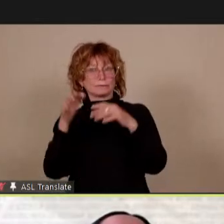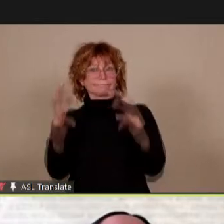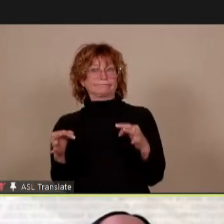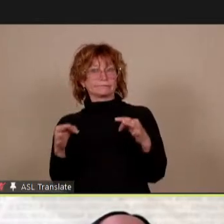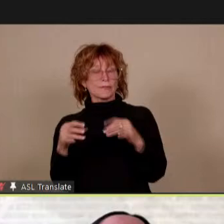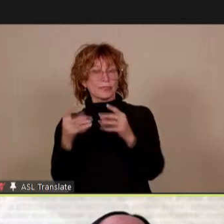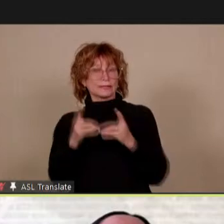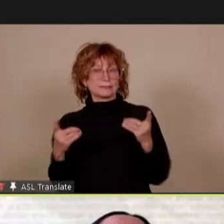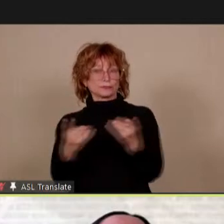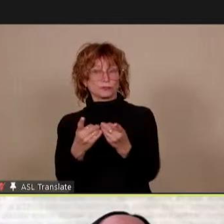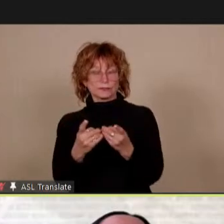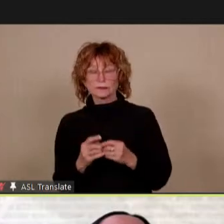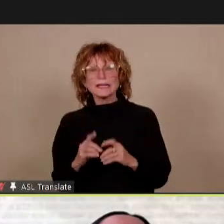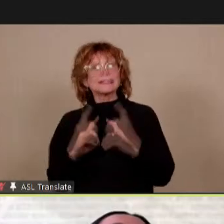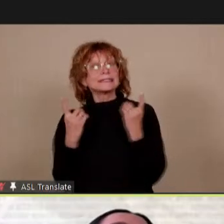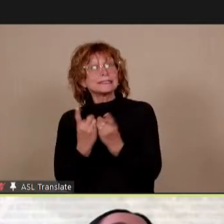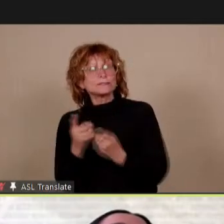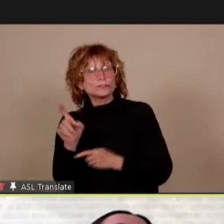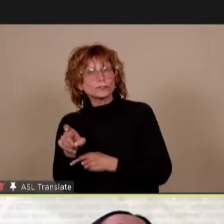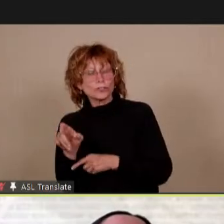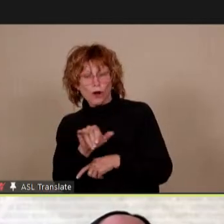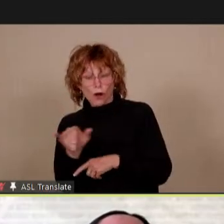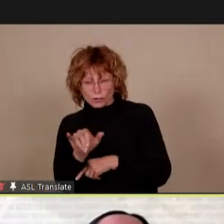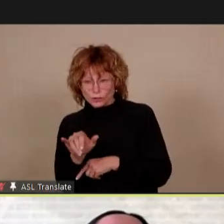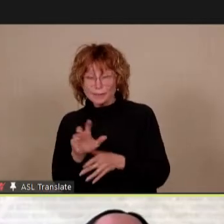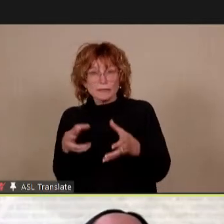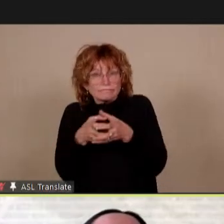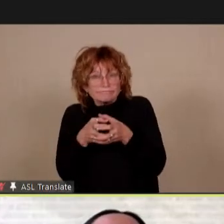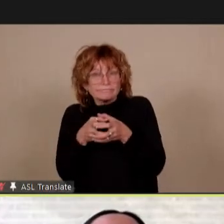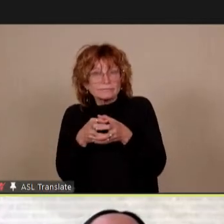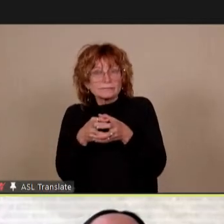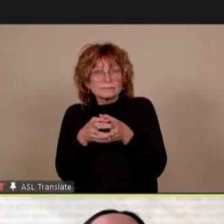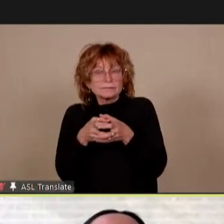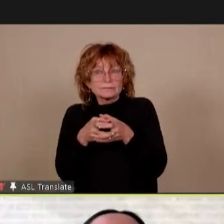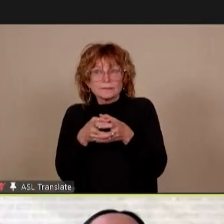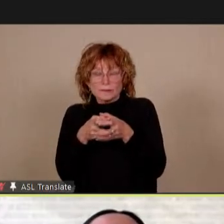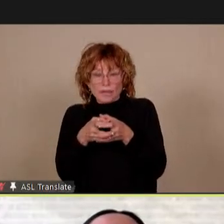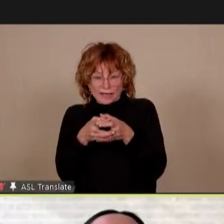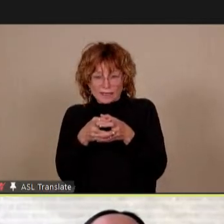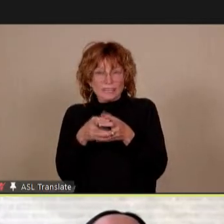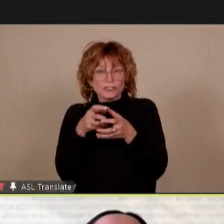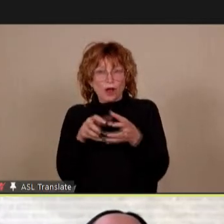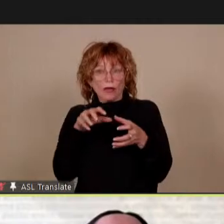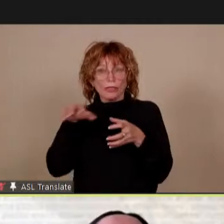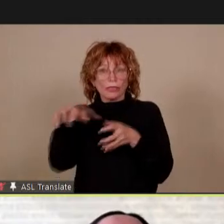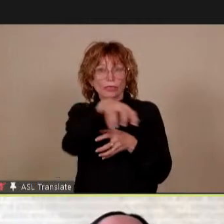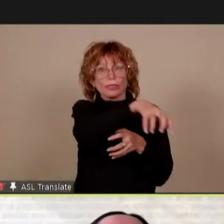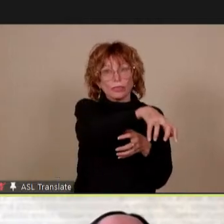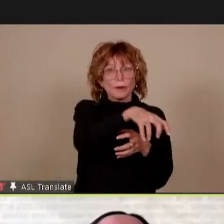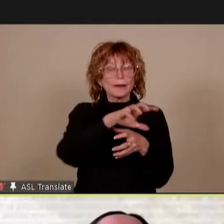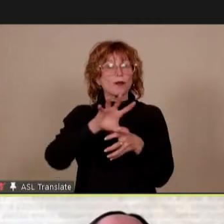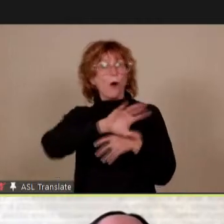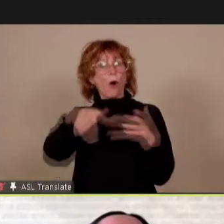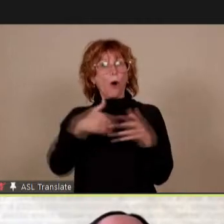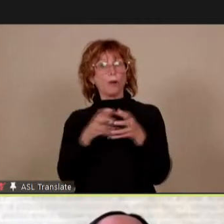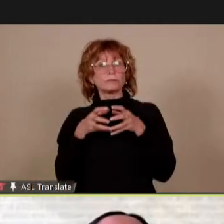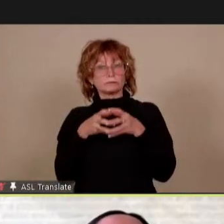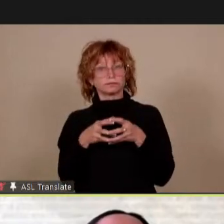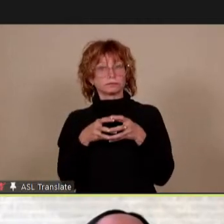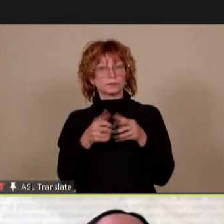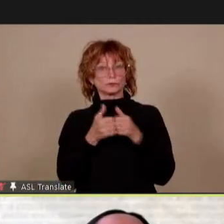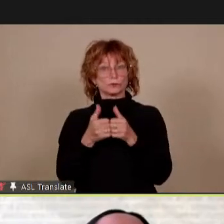also be compact as well, again, that they're not clustered far apart from each